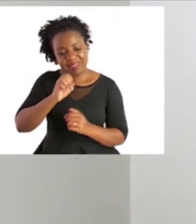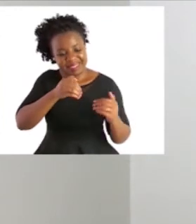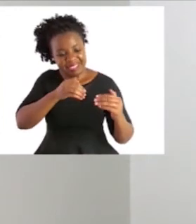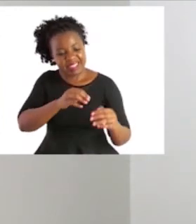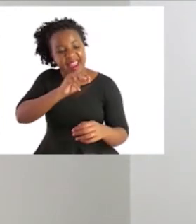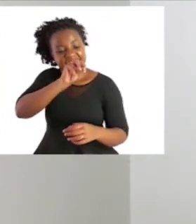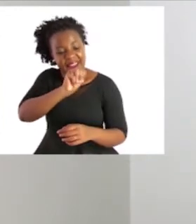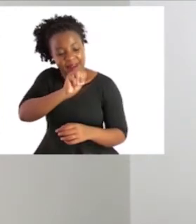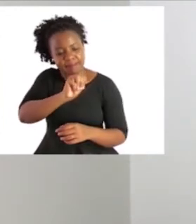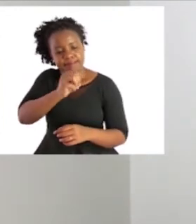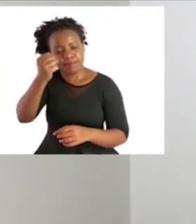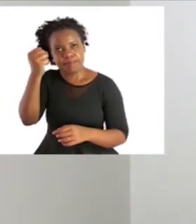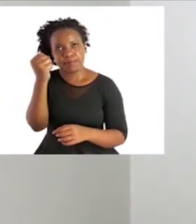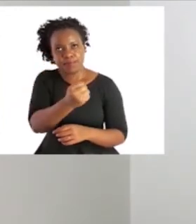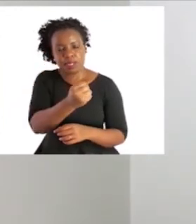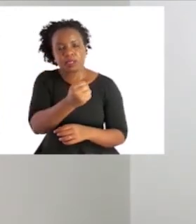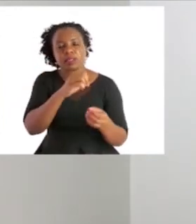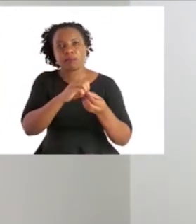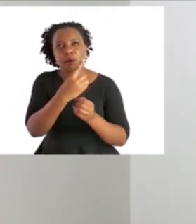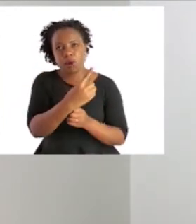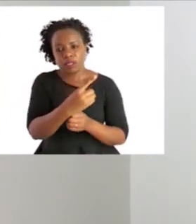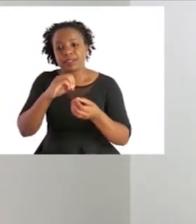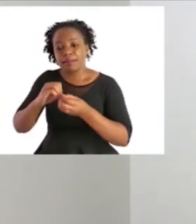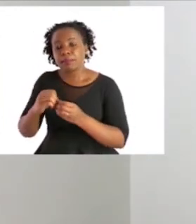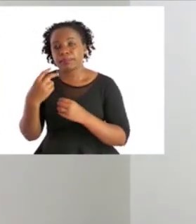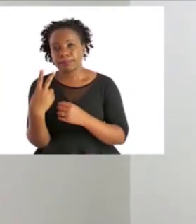Mandume. That's our number 1. Number 2,